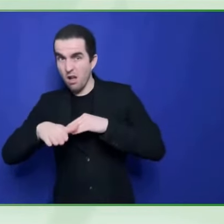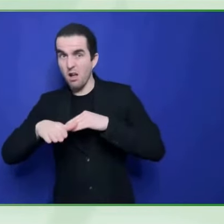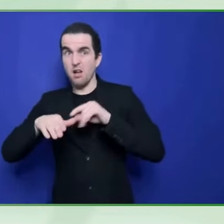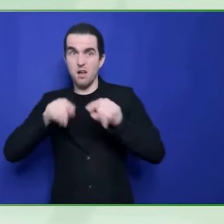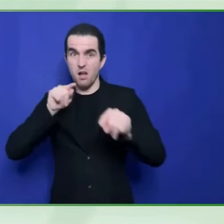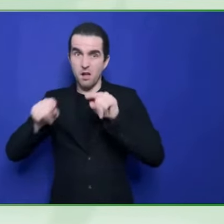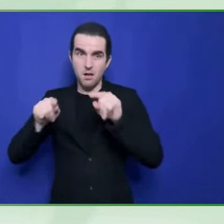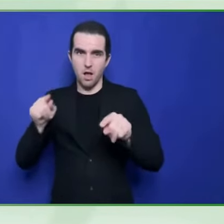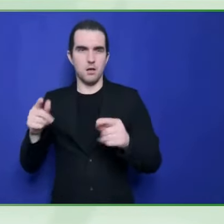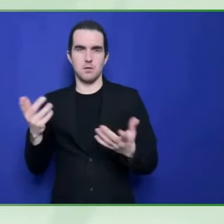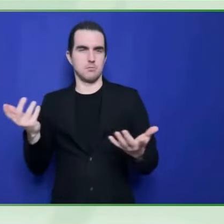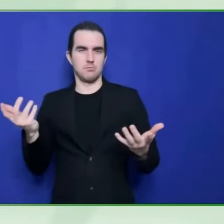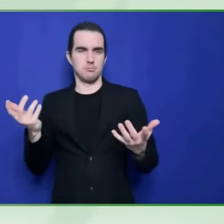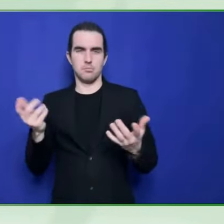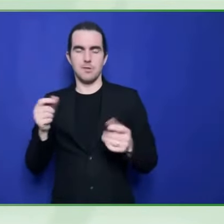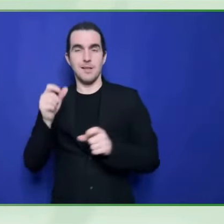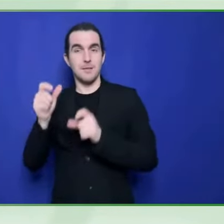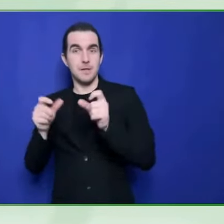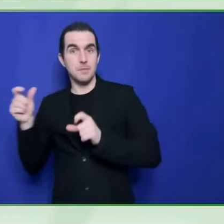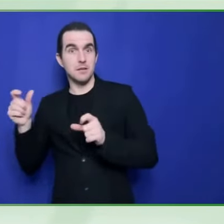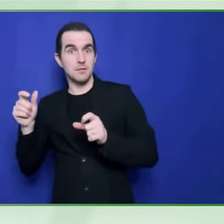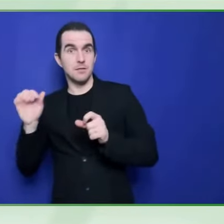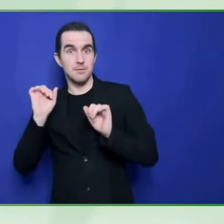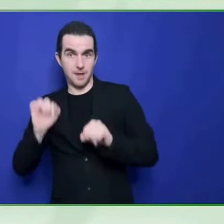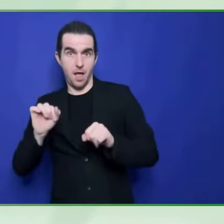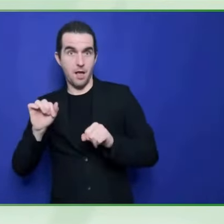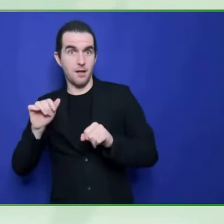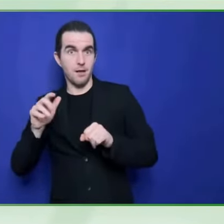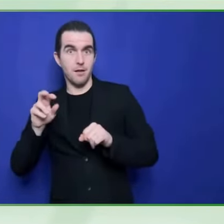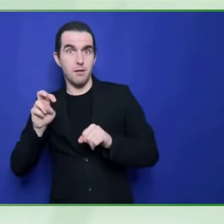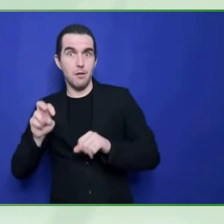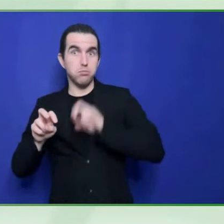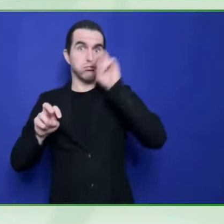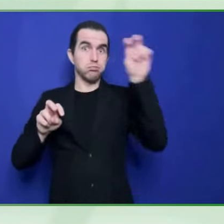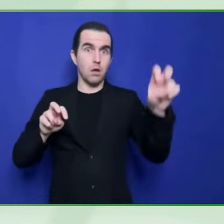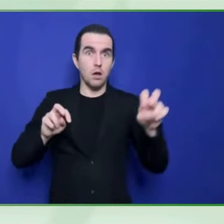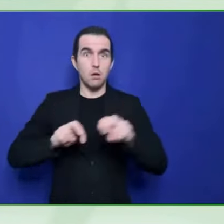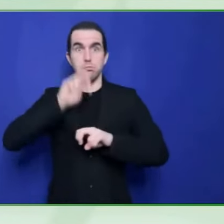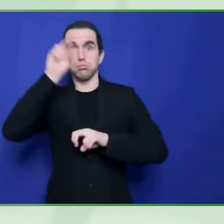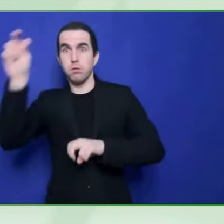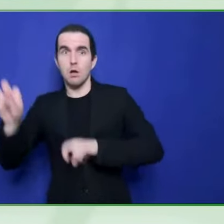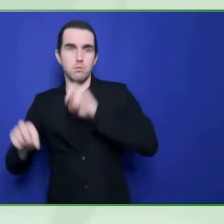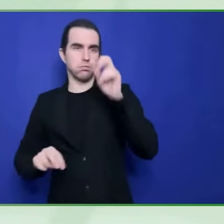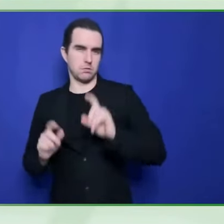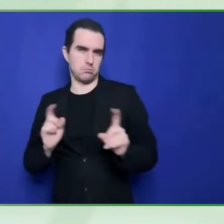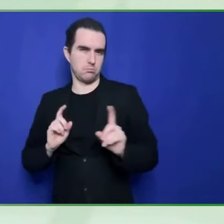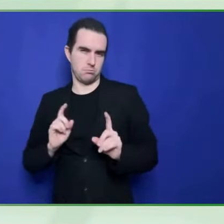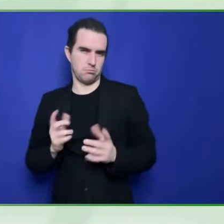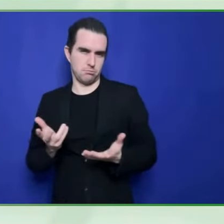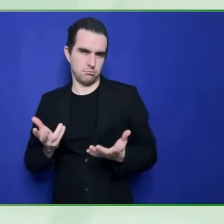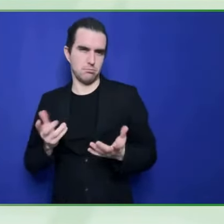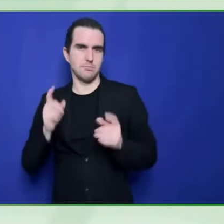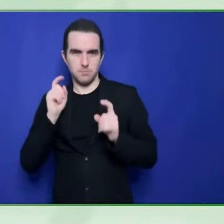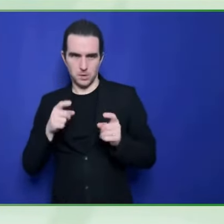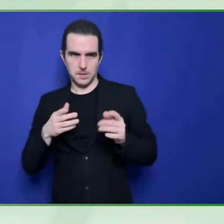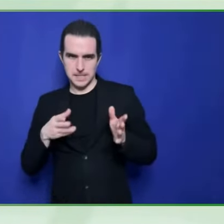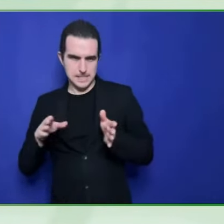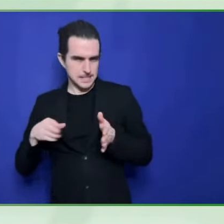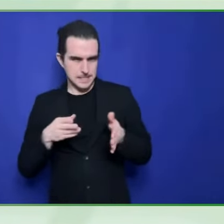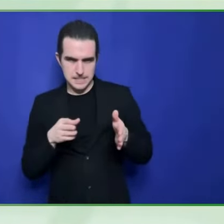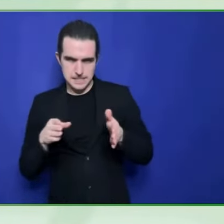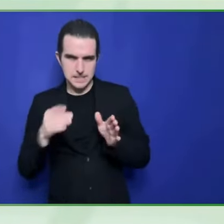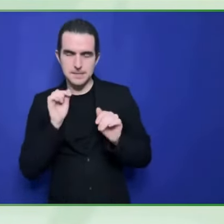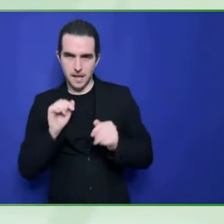curb to the crossing, and so on and so forth. And so Open Sidewalks is really about standardizing what we call